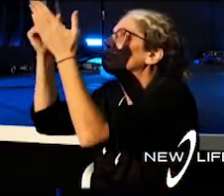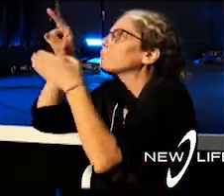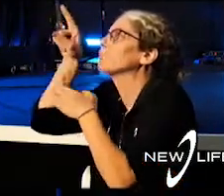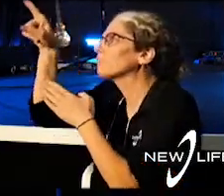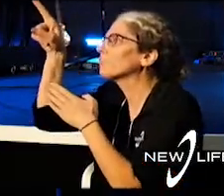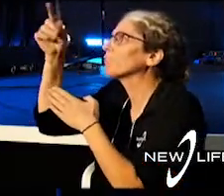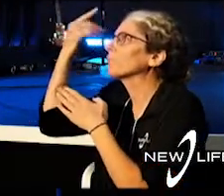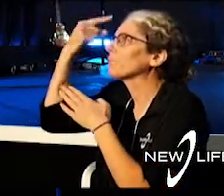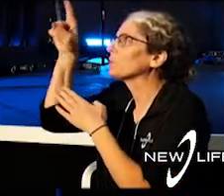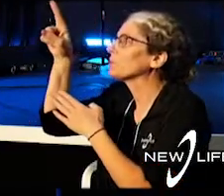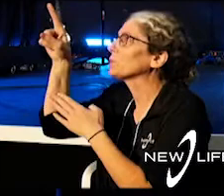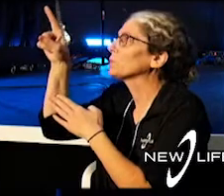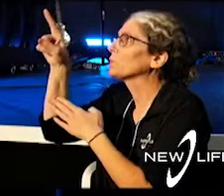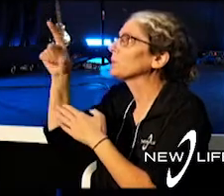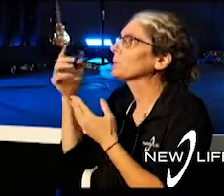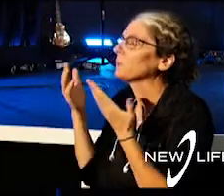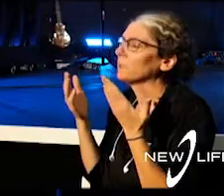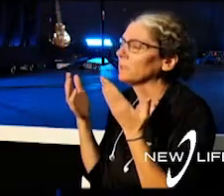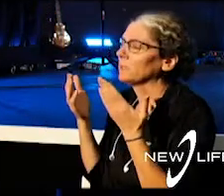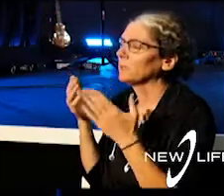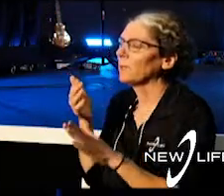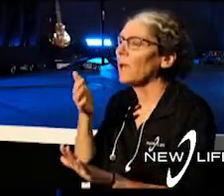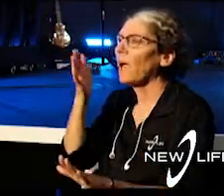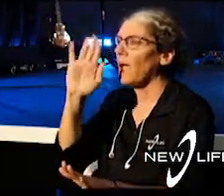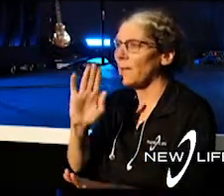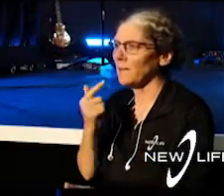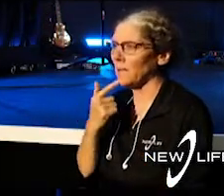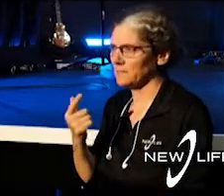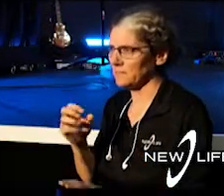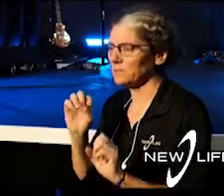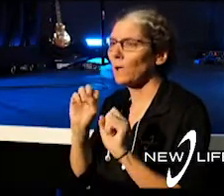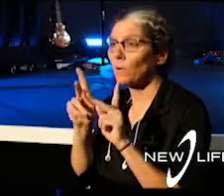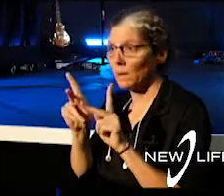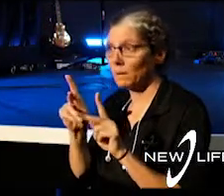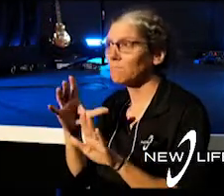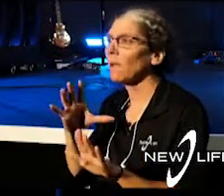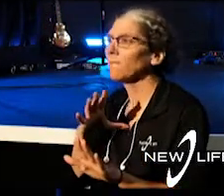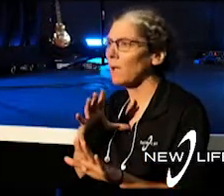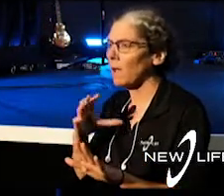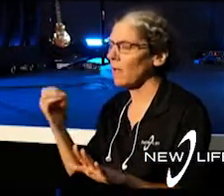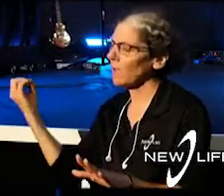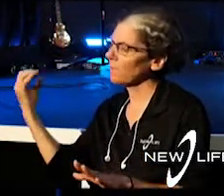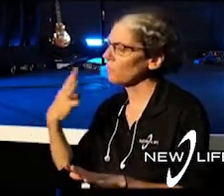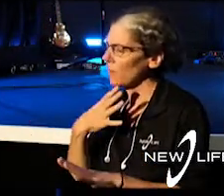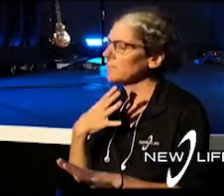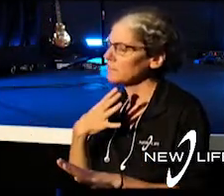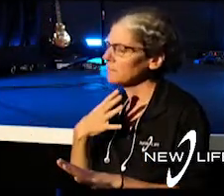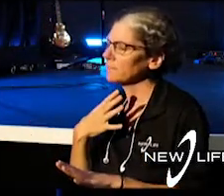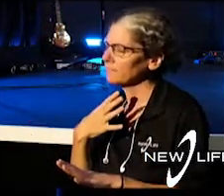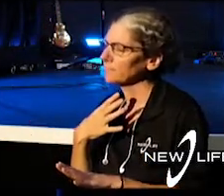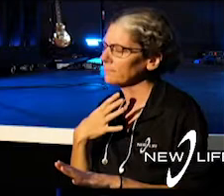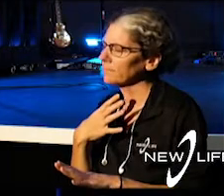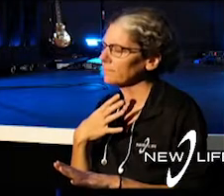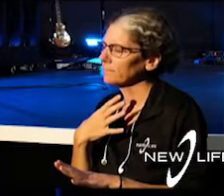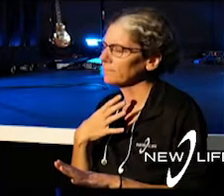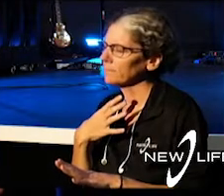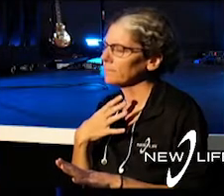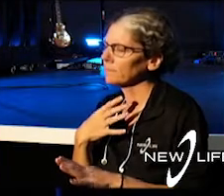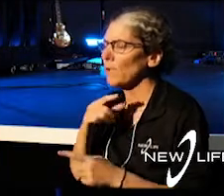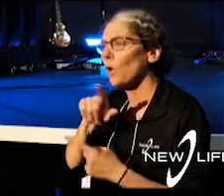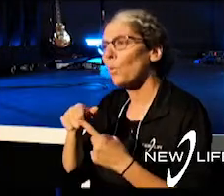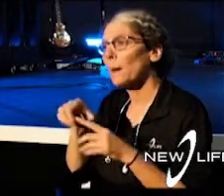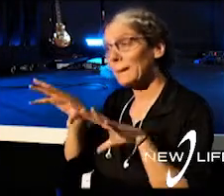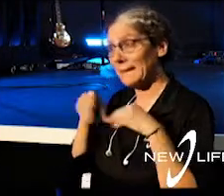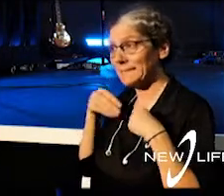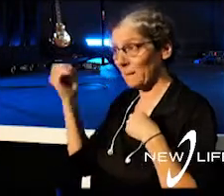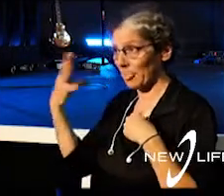at the foot of the cross, and He says, I've got grace for you. And He says that to you too. When we take hold of the grace that God offers